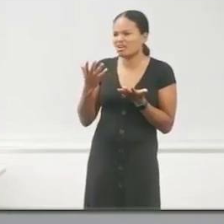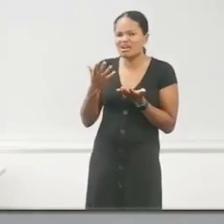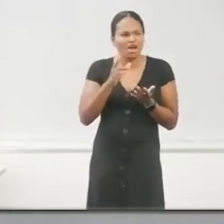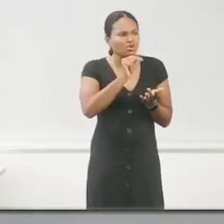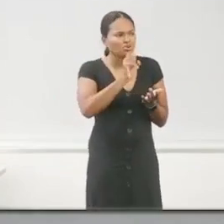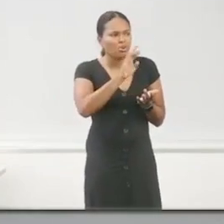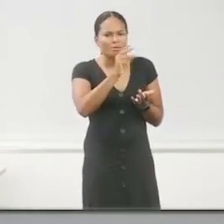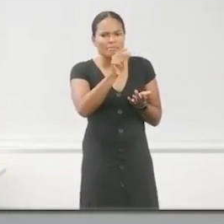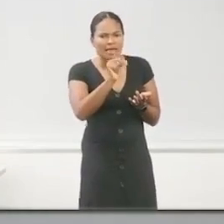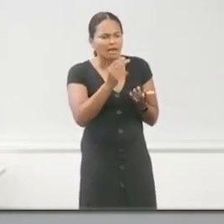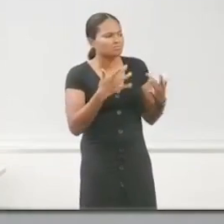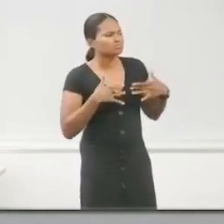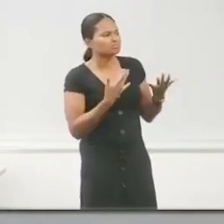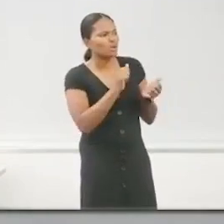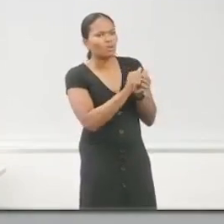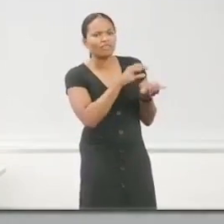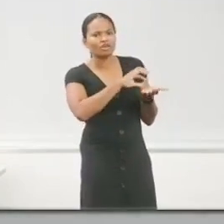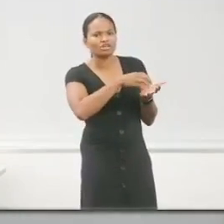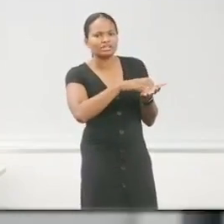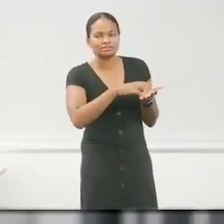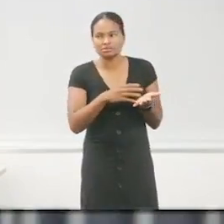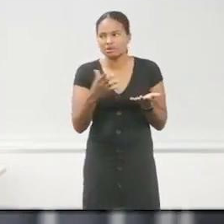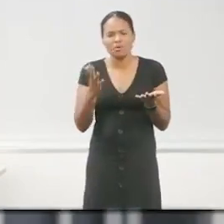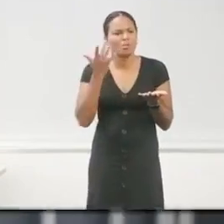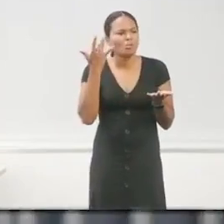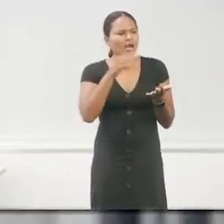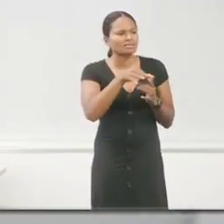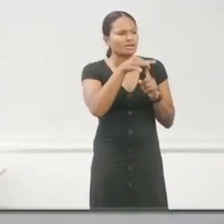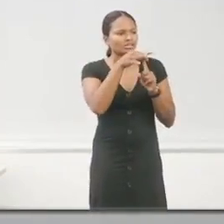the Copa cookie? They're delicious.